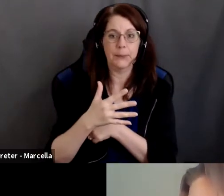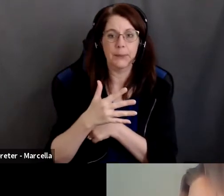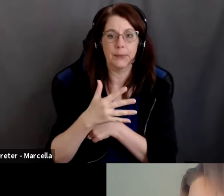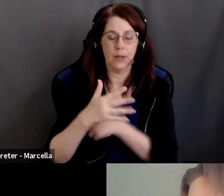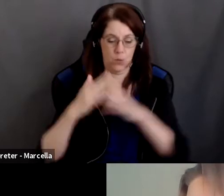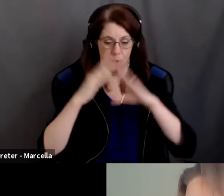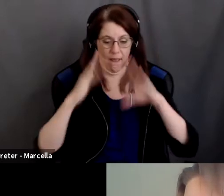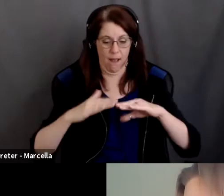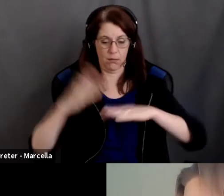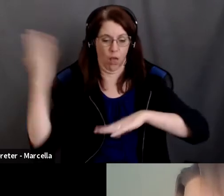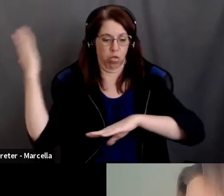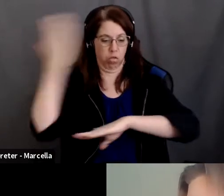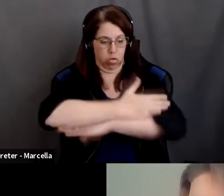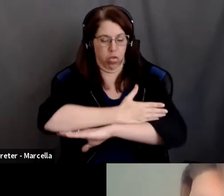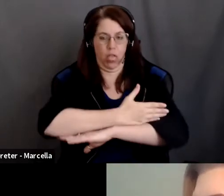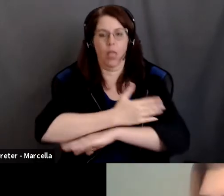the house.